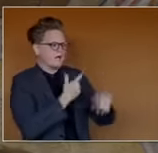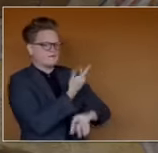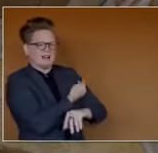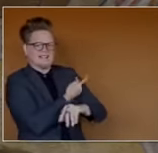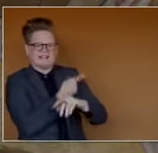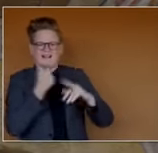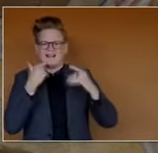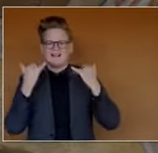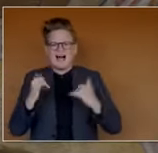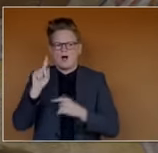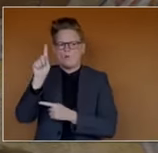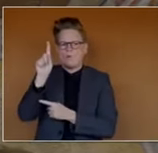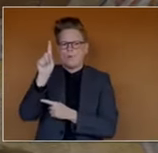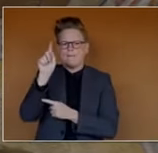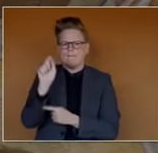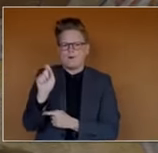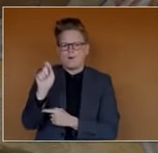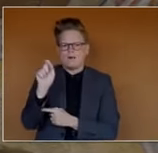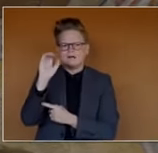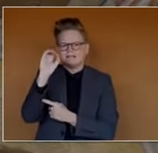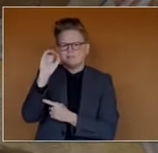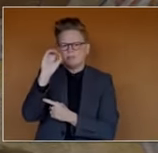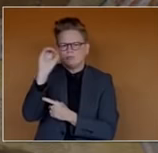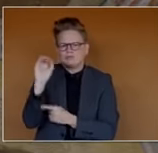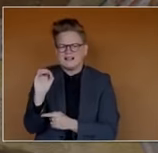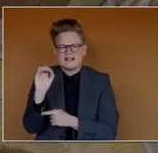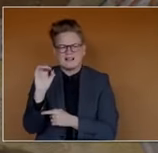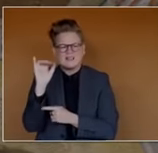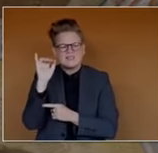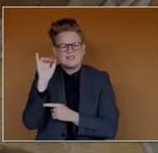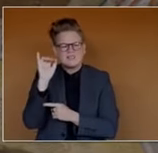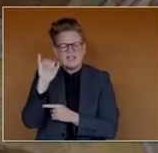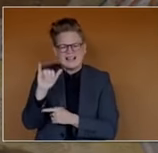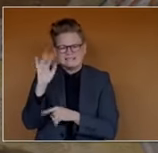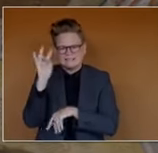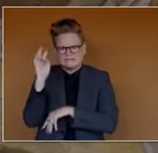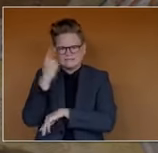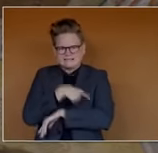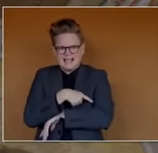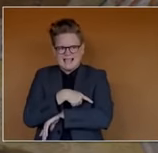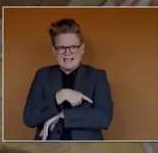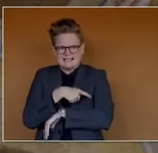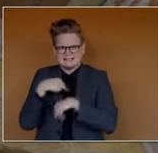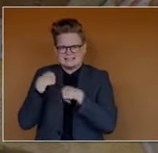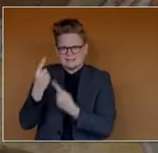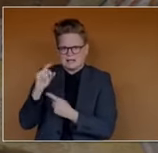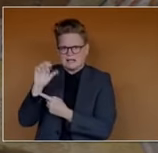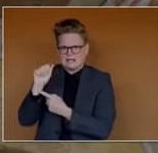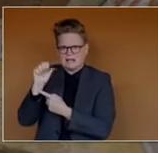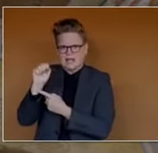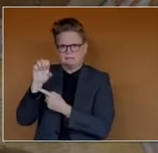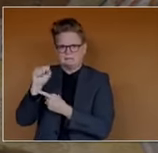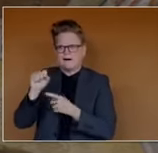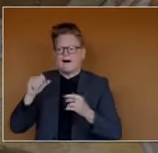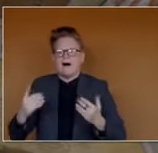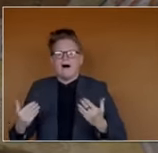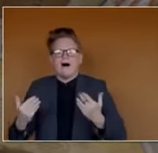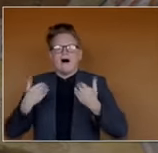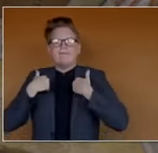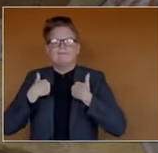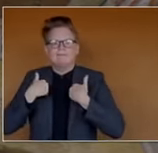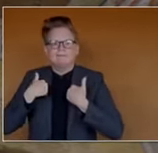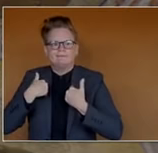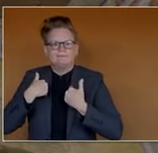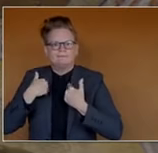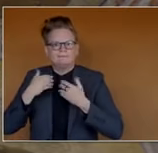1.0%. That's the lowest 7-day case rate, or rather positivity rate, since the beginning of this pandemic.